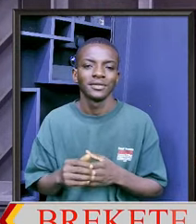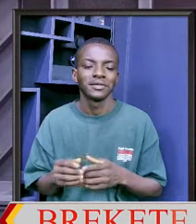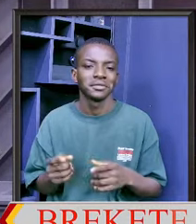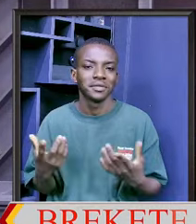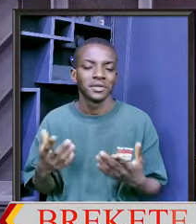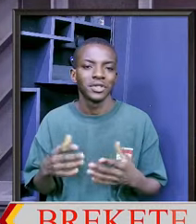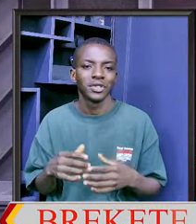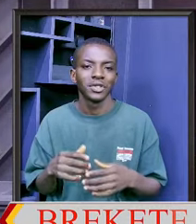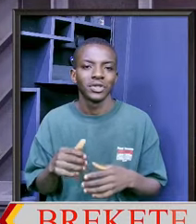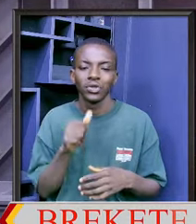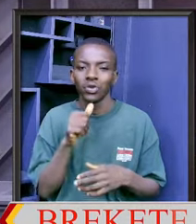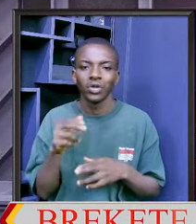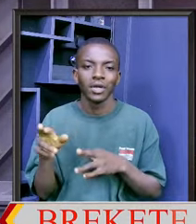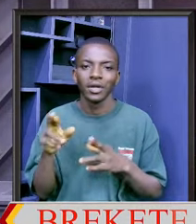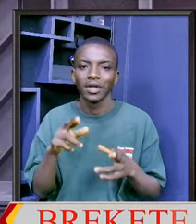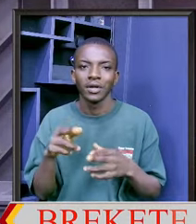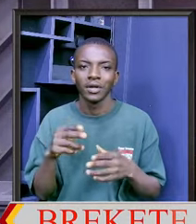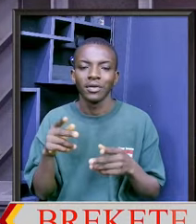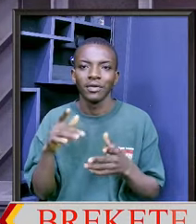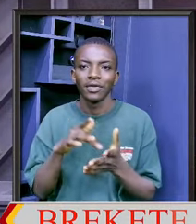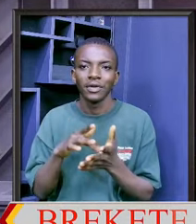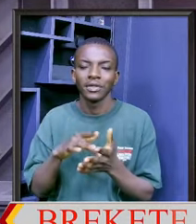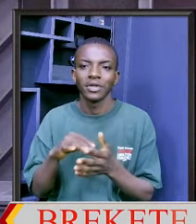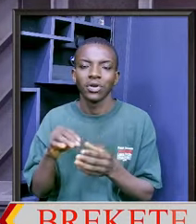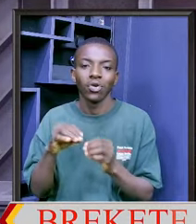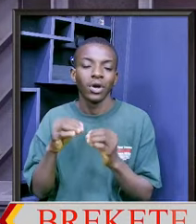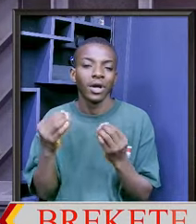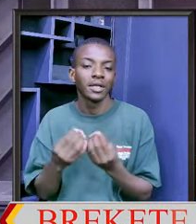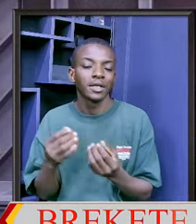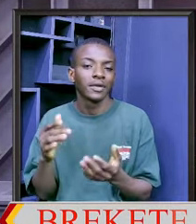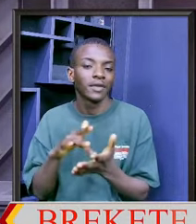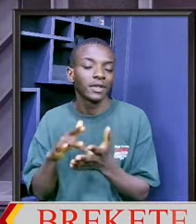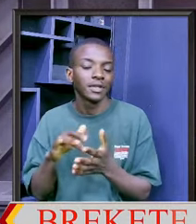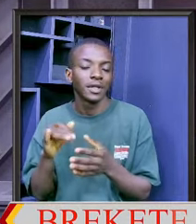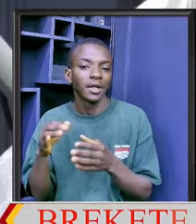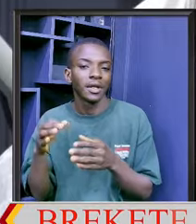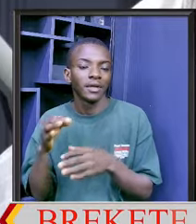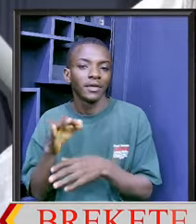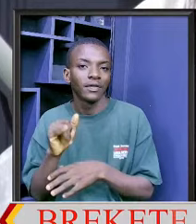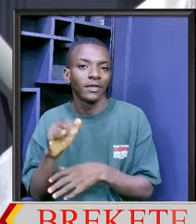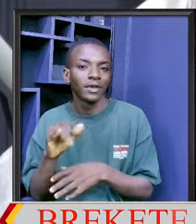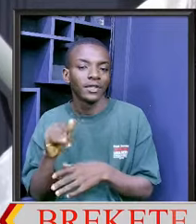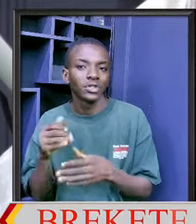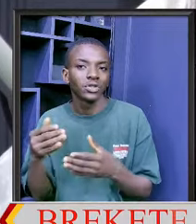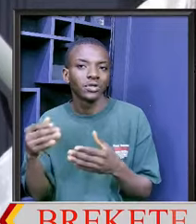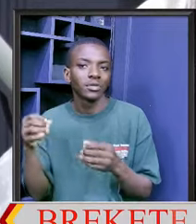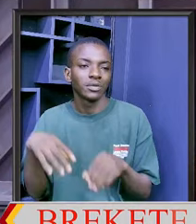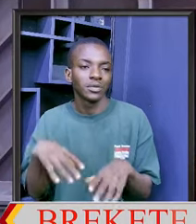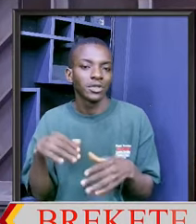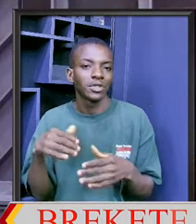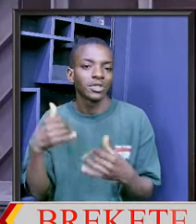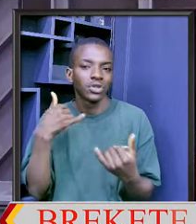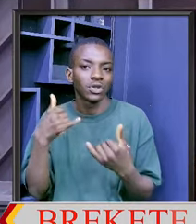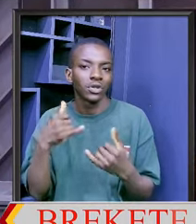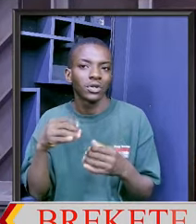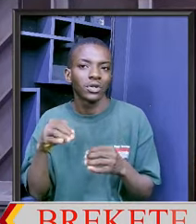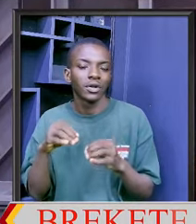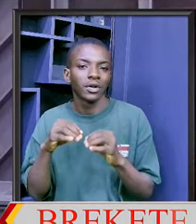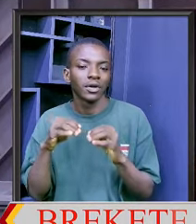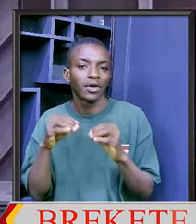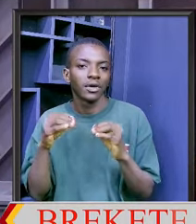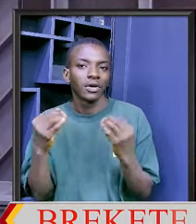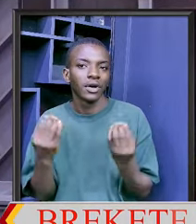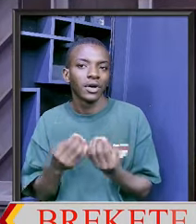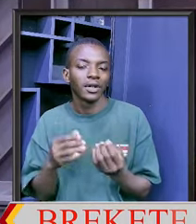just no be regular, no be normal fertilizer, now organic fertilizer. In fact, It make you drop this call now. The